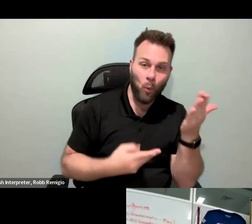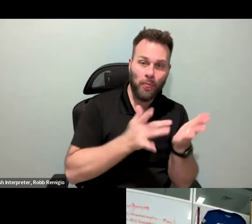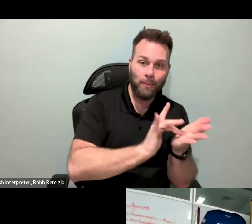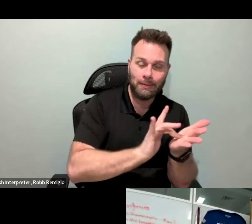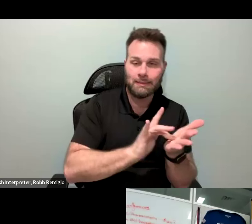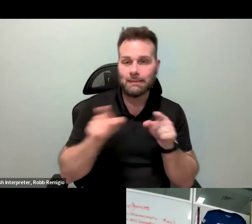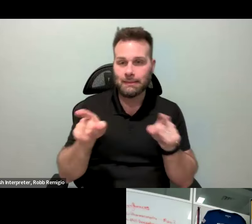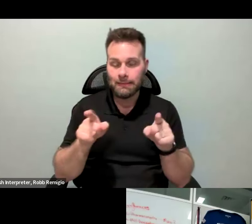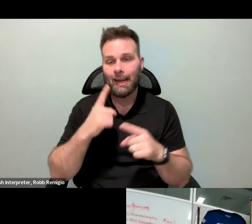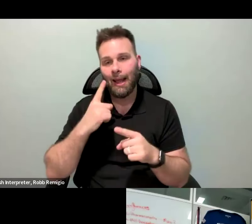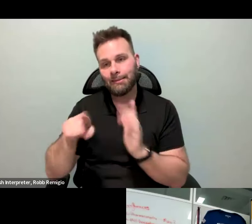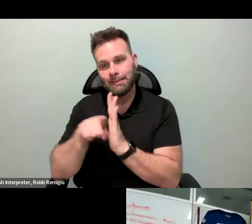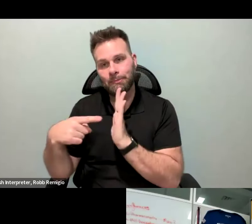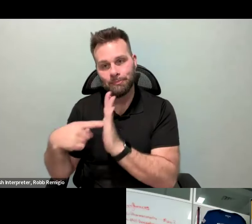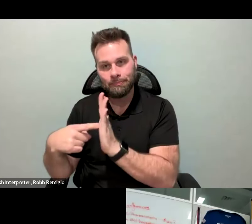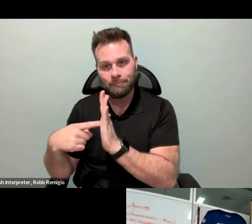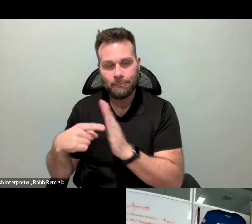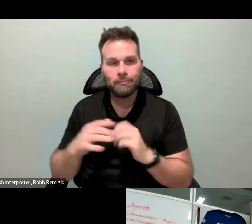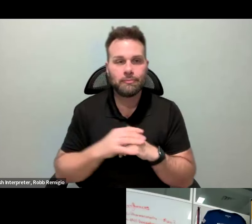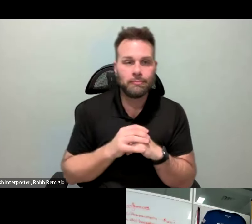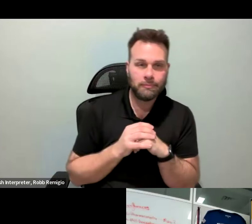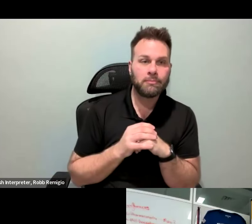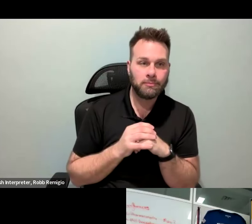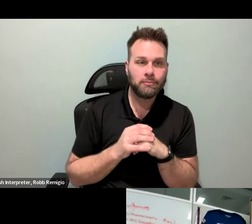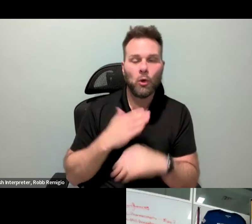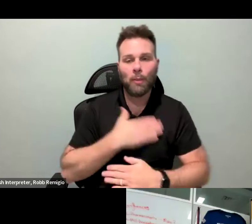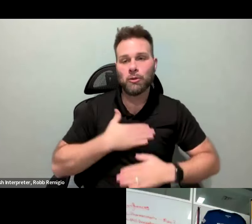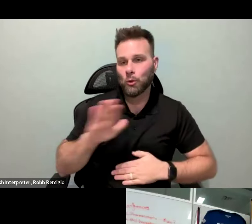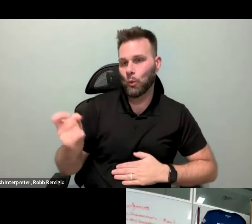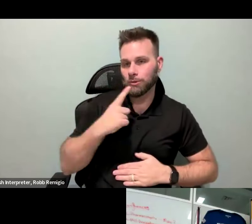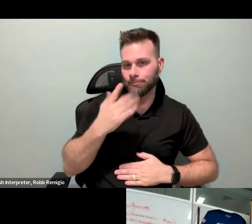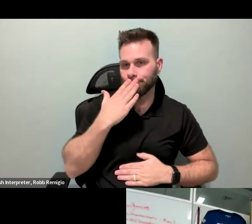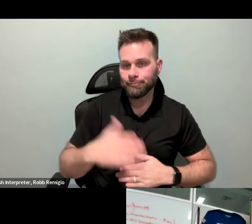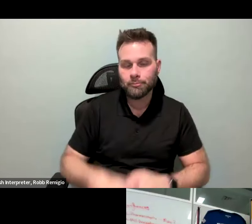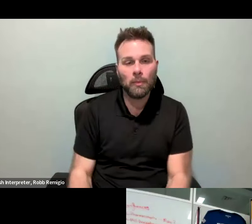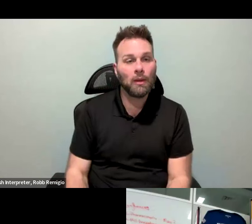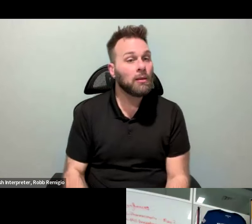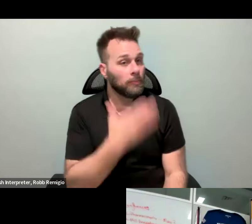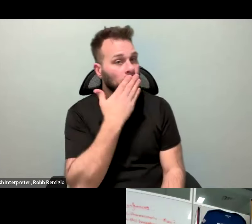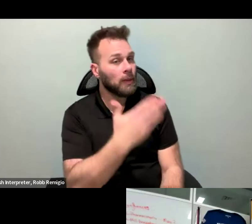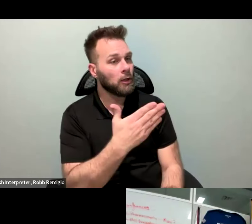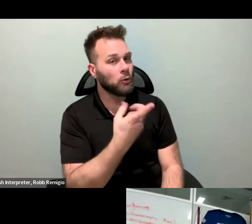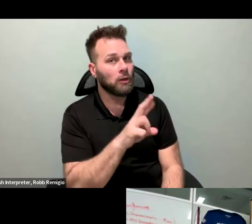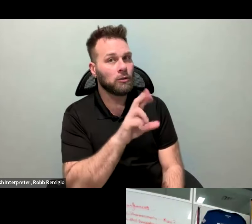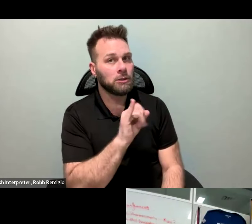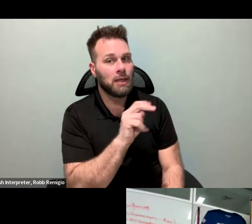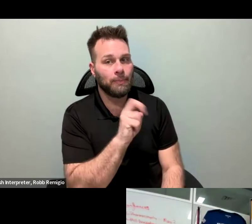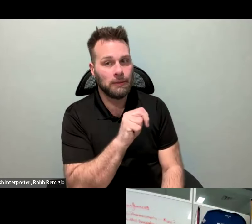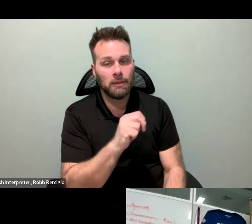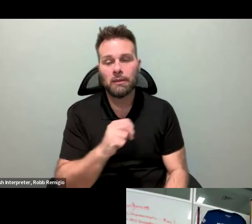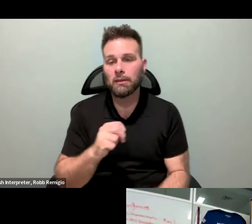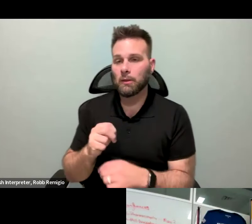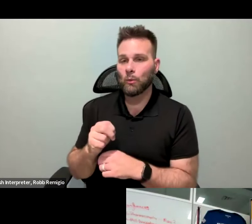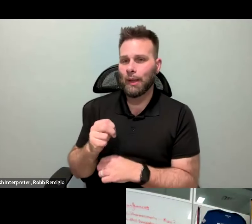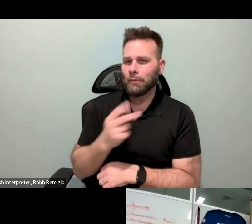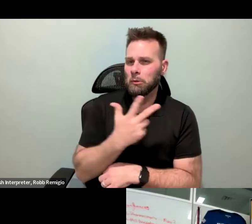symptoms. And so I appreciate that person's question. Thank you, Dr. Simon. I think we may have time for about